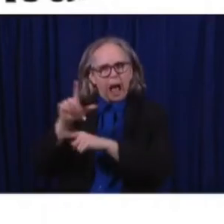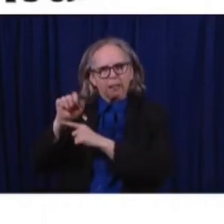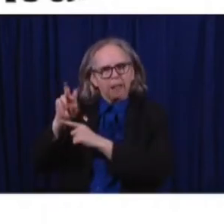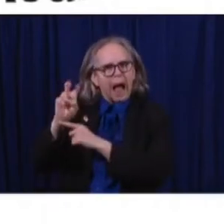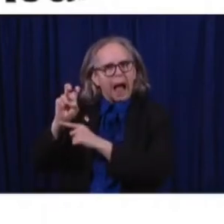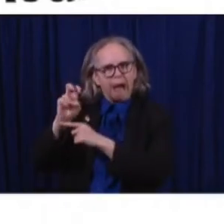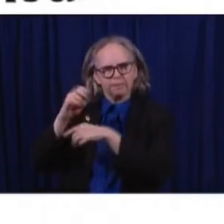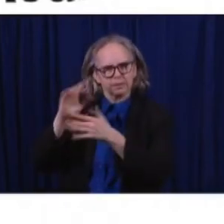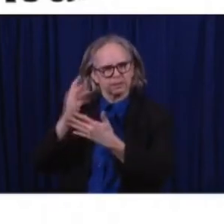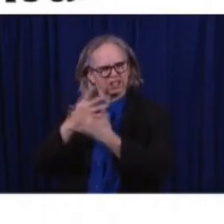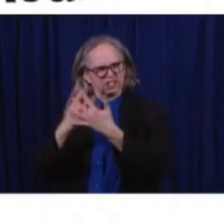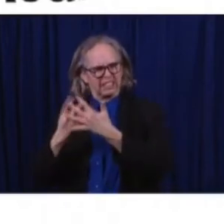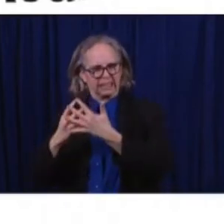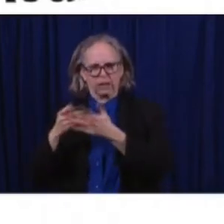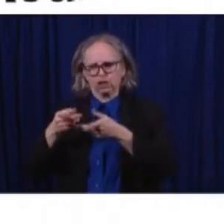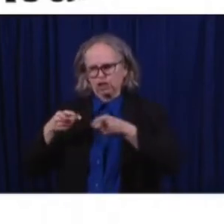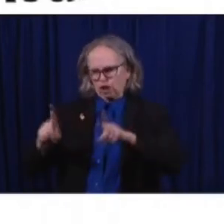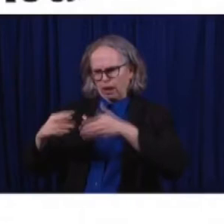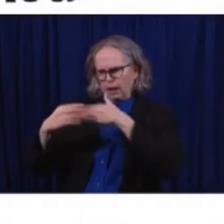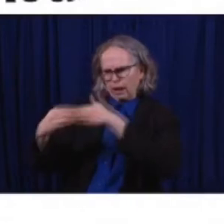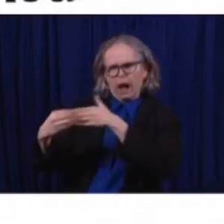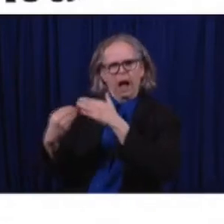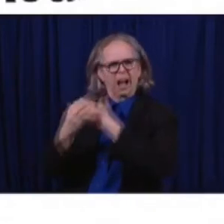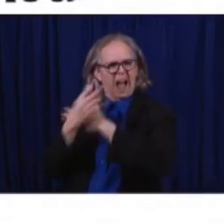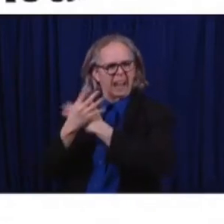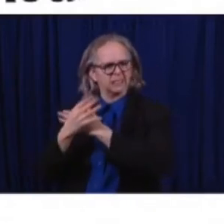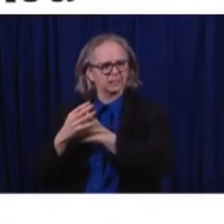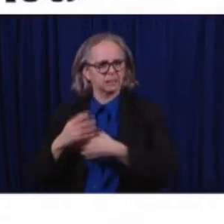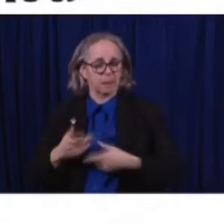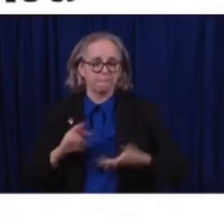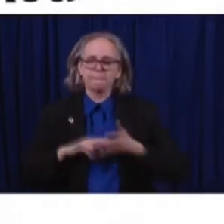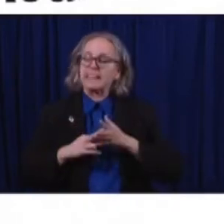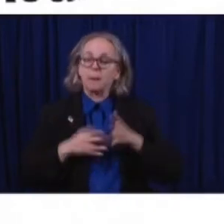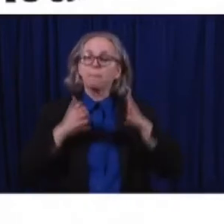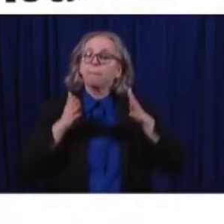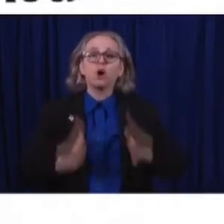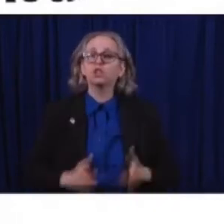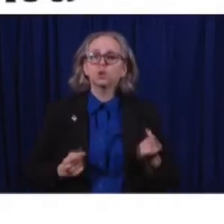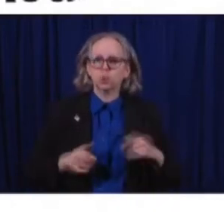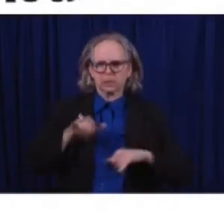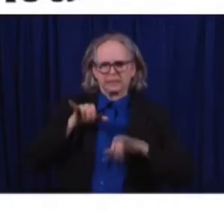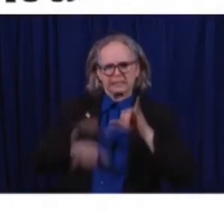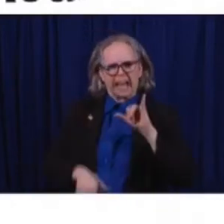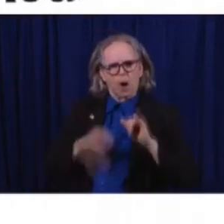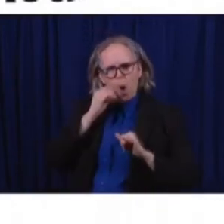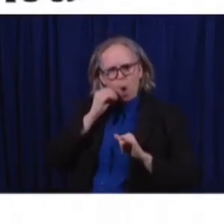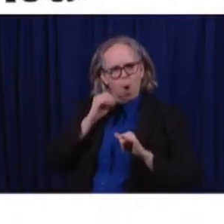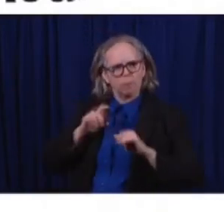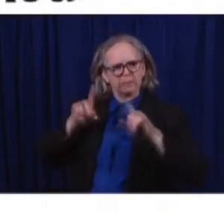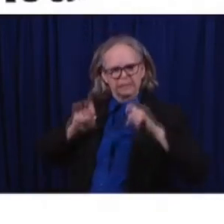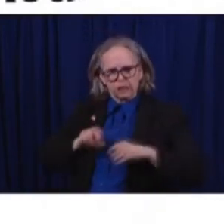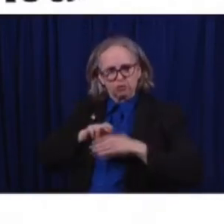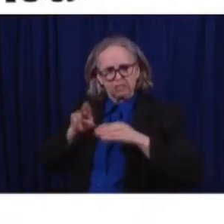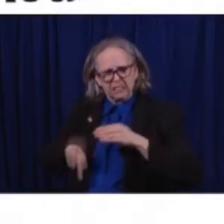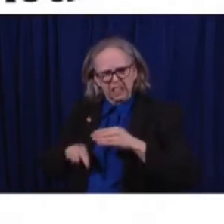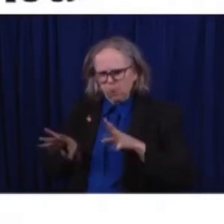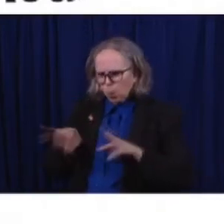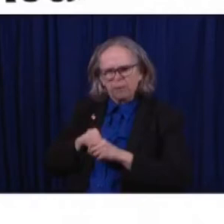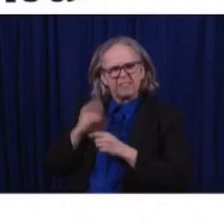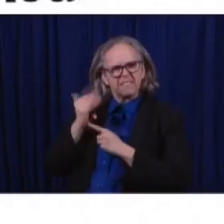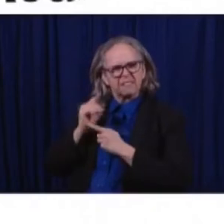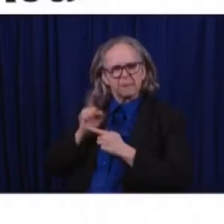tests at home, entirely at home, with the results in 15 minutes. And through this very important